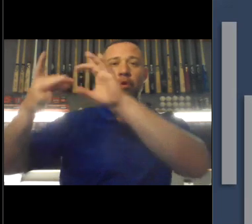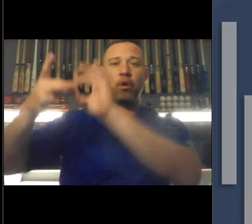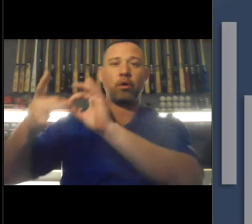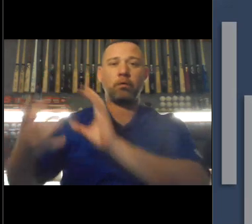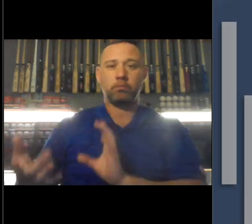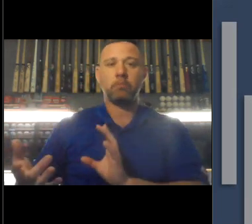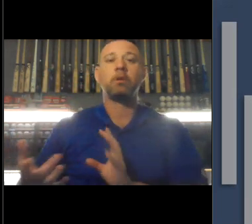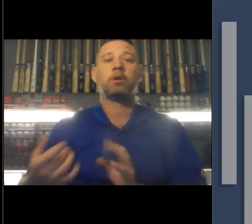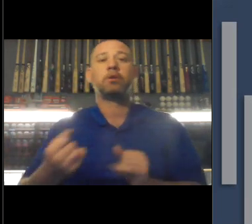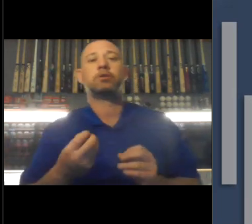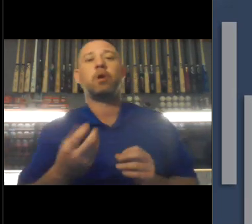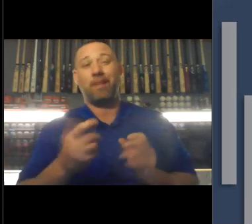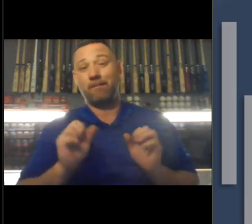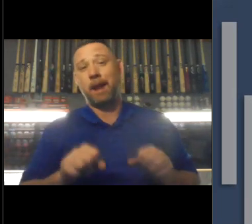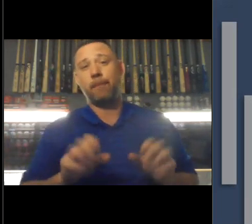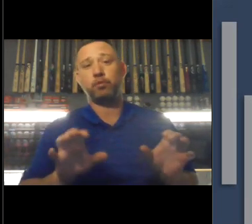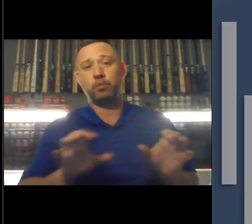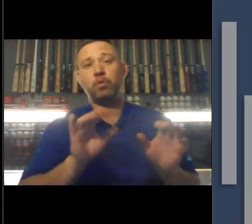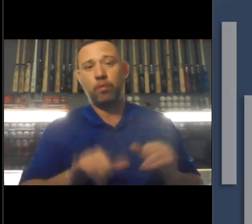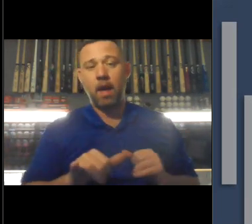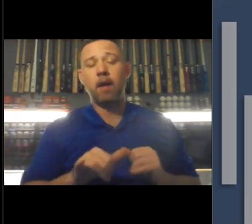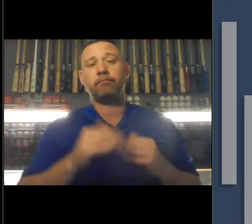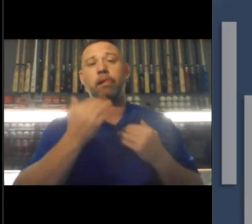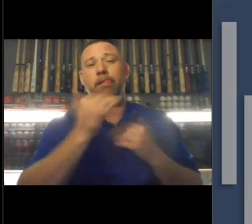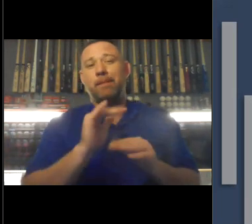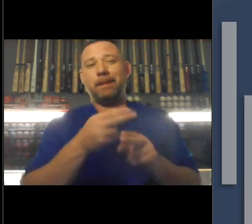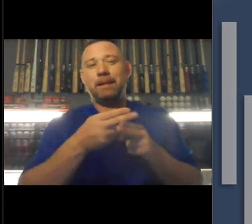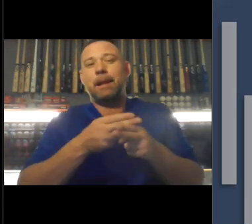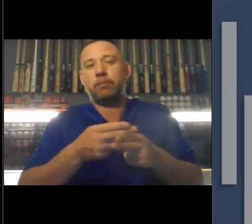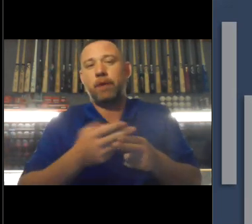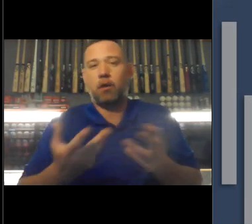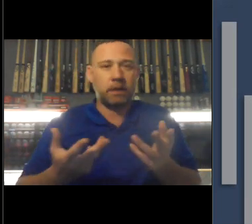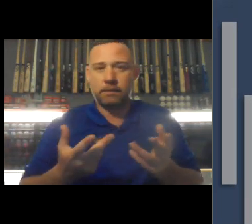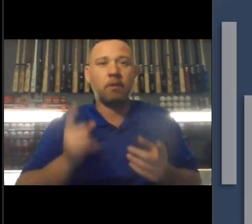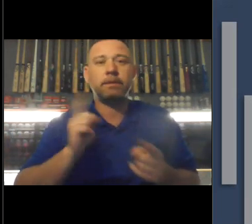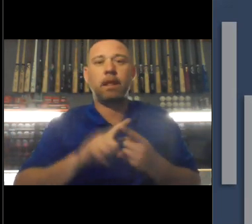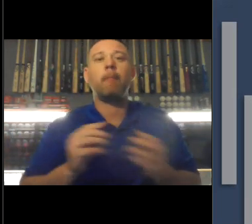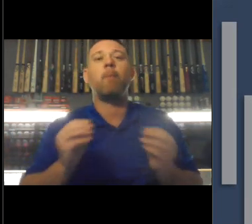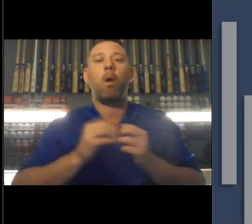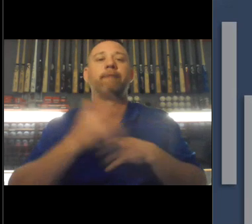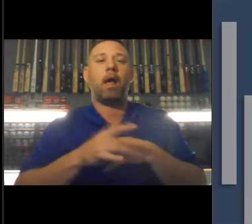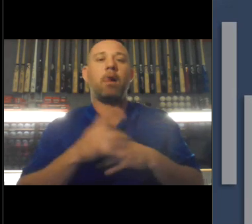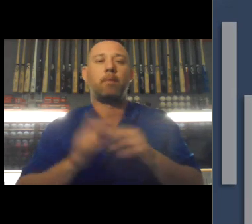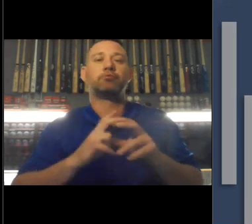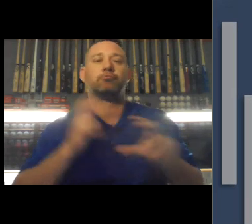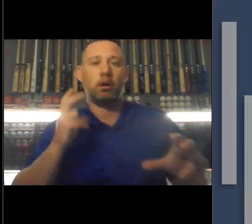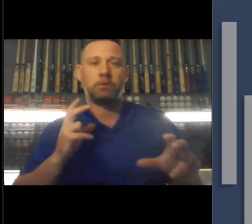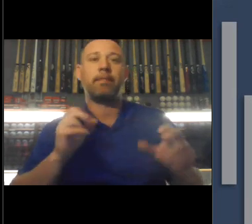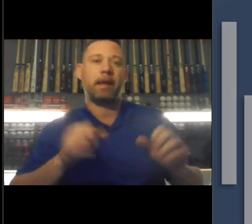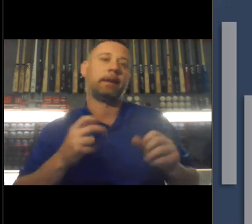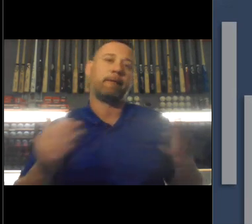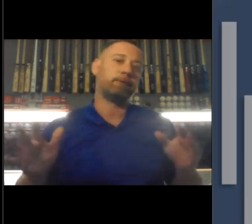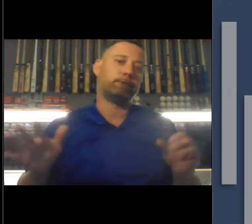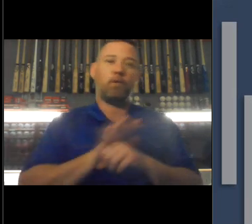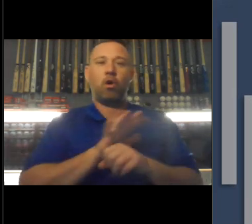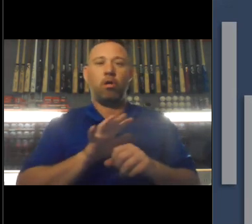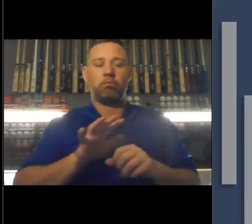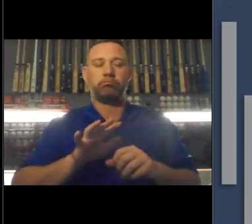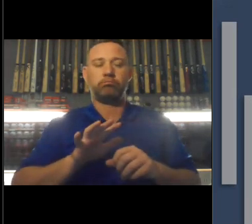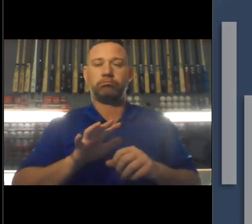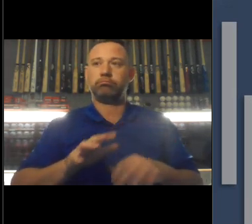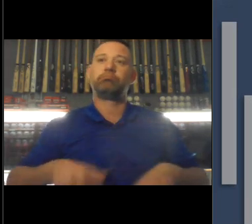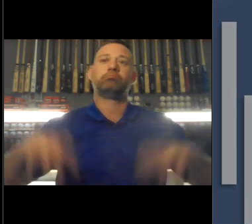so they've been able to do that on a limited, temporary basis until more trucks become available and they need a full fueling facility.